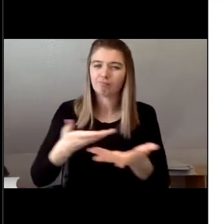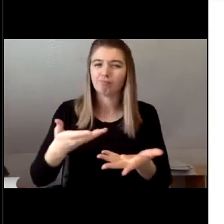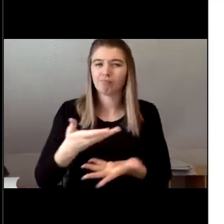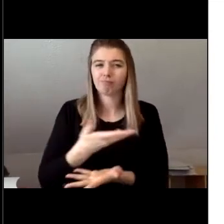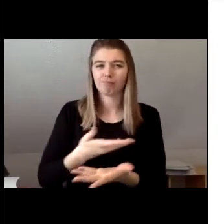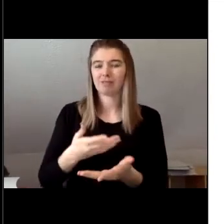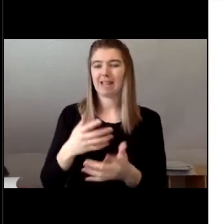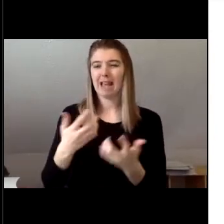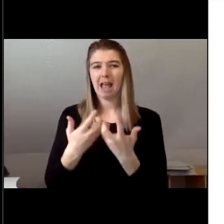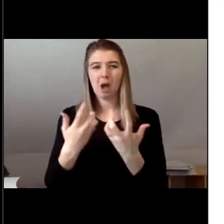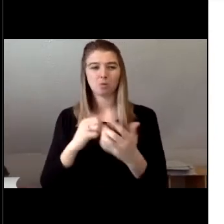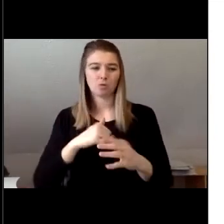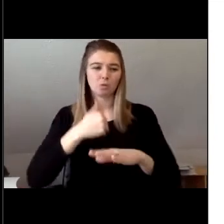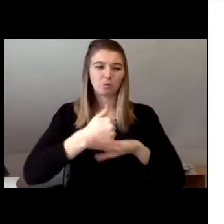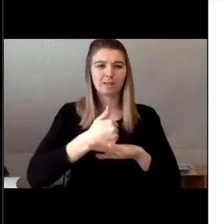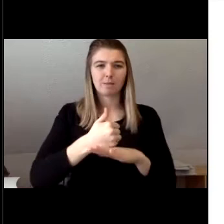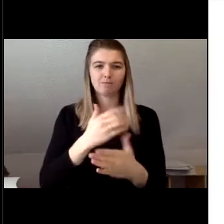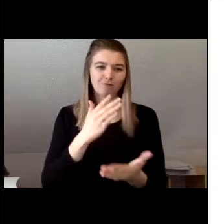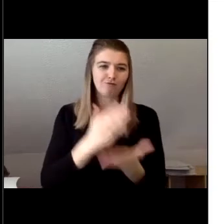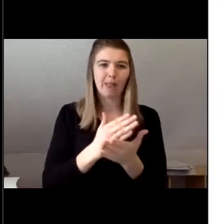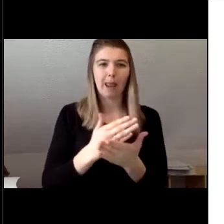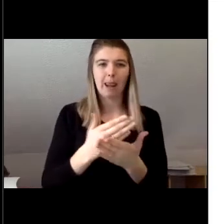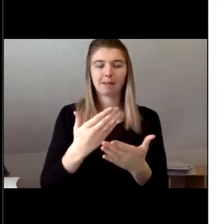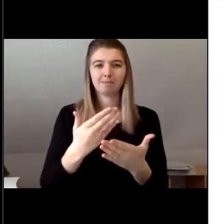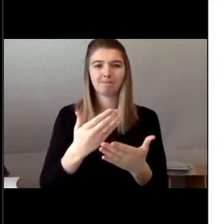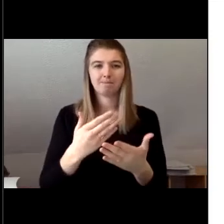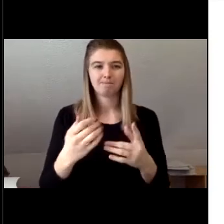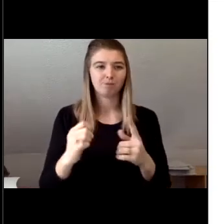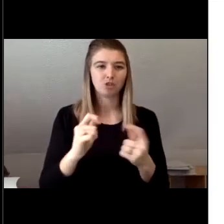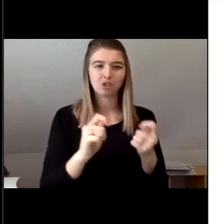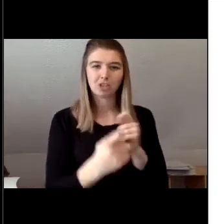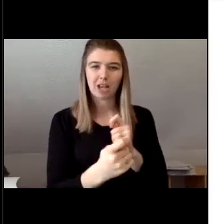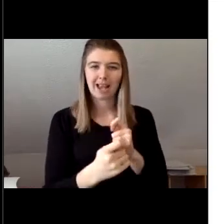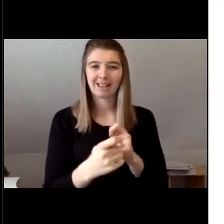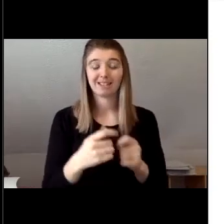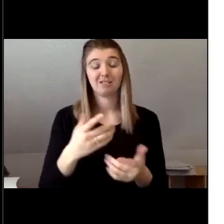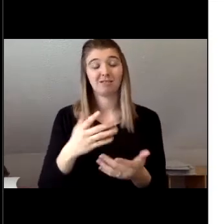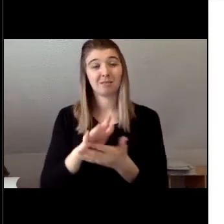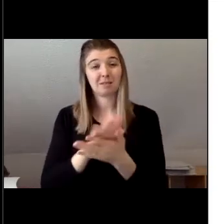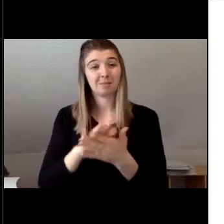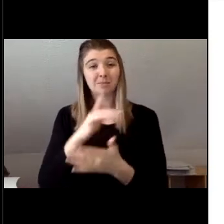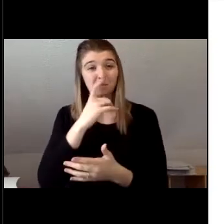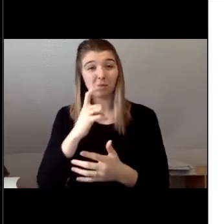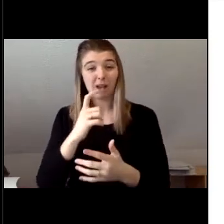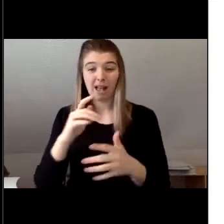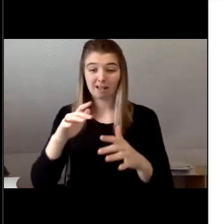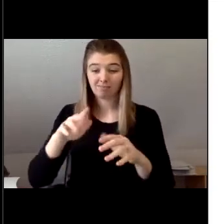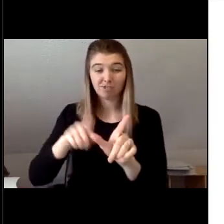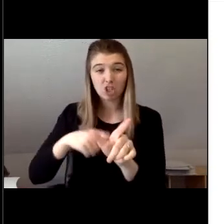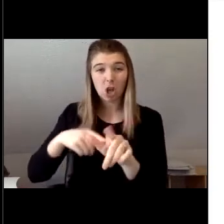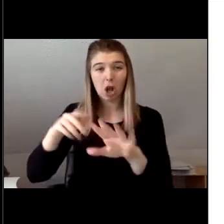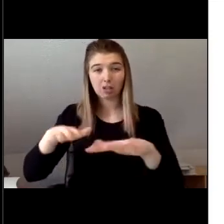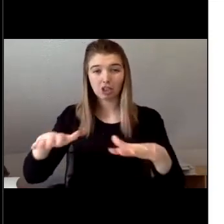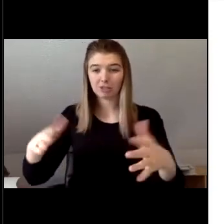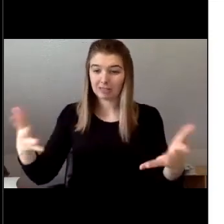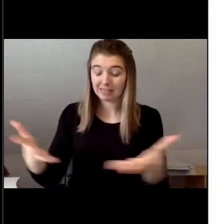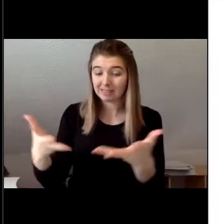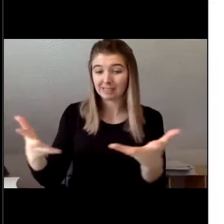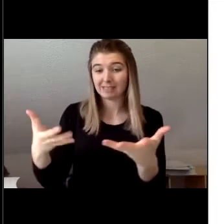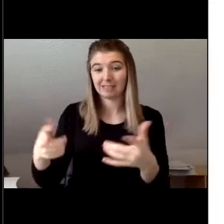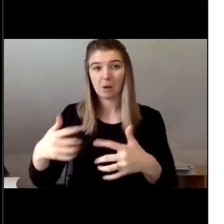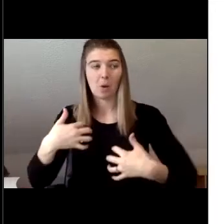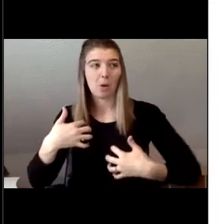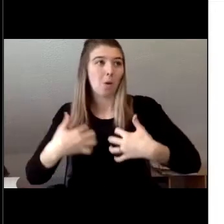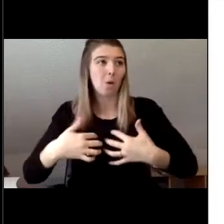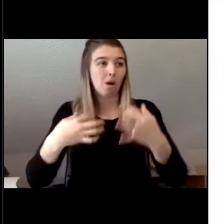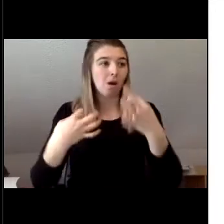make sure that not only are we helping and encouraging young children to see the excitement in science, but also for them to be able to see a